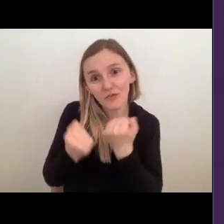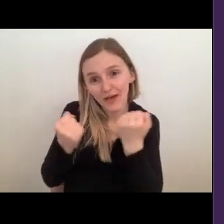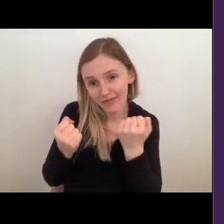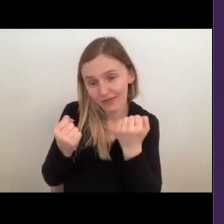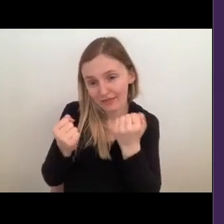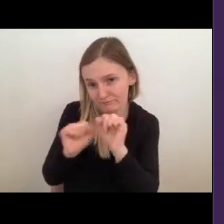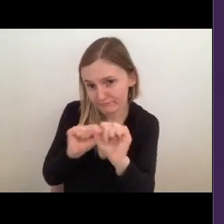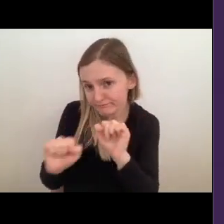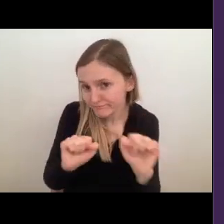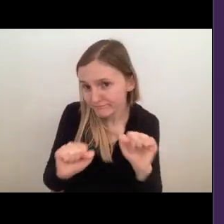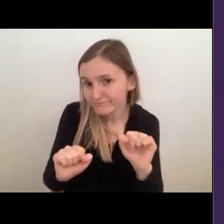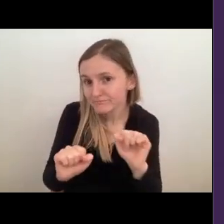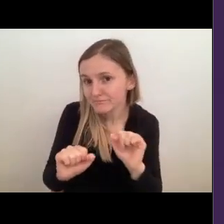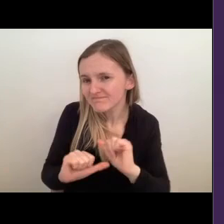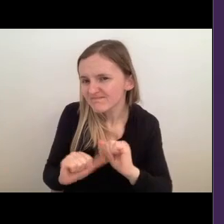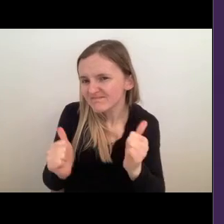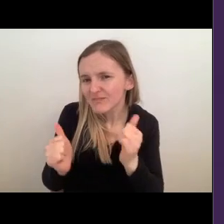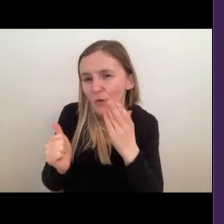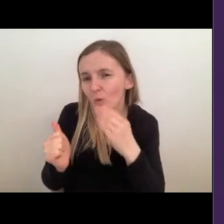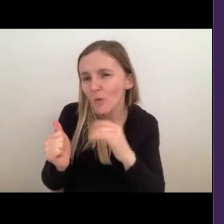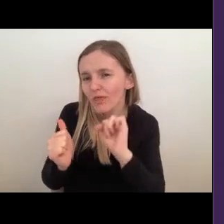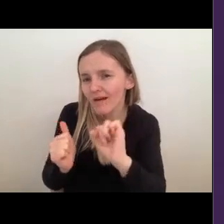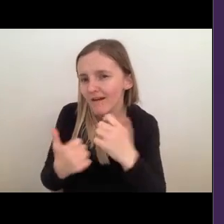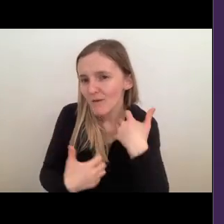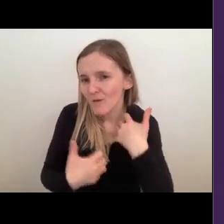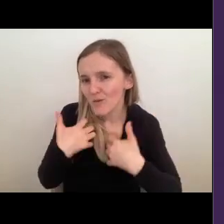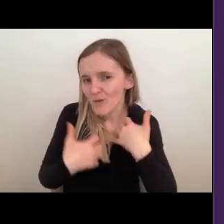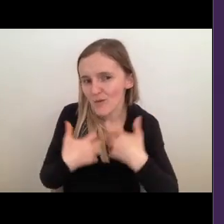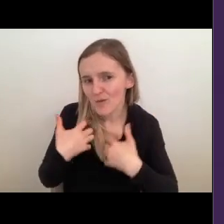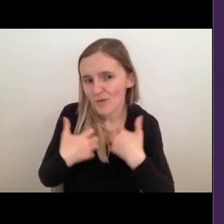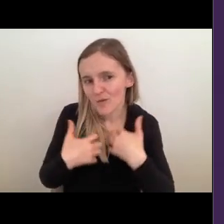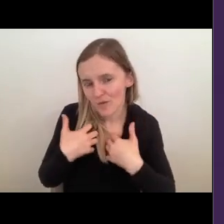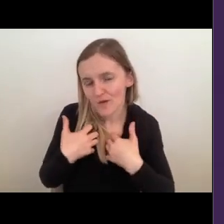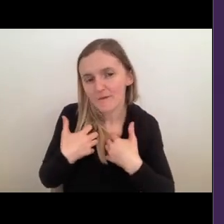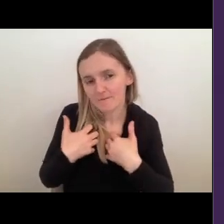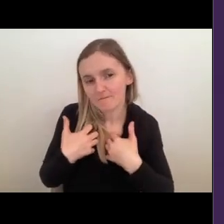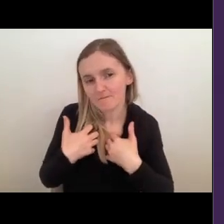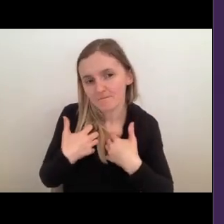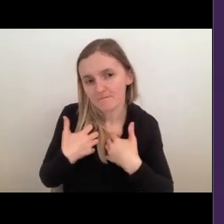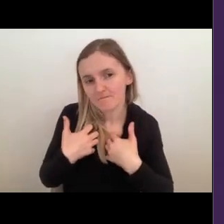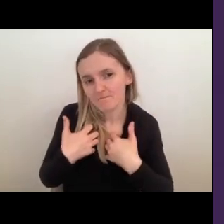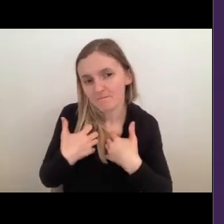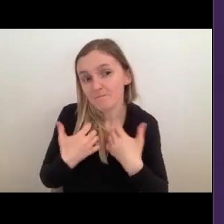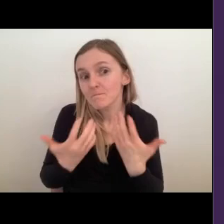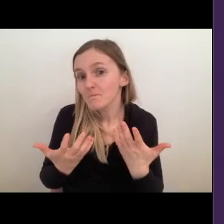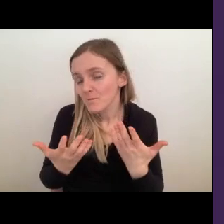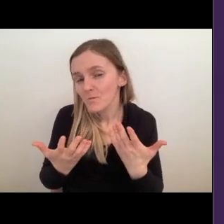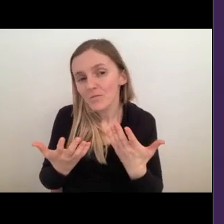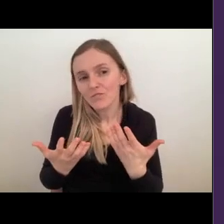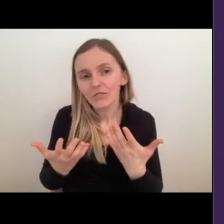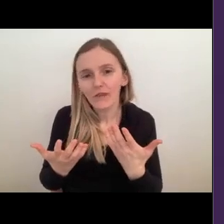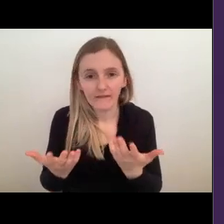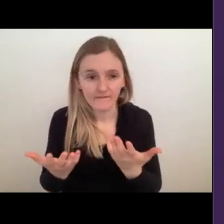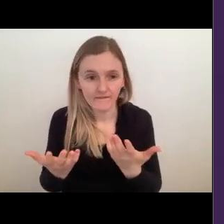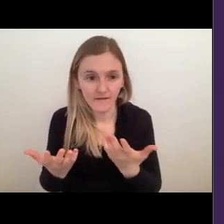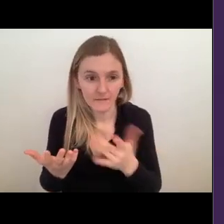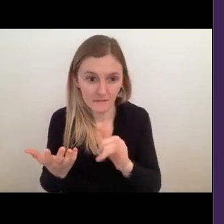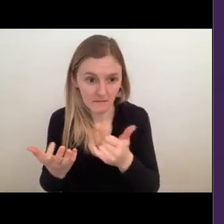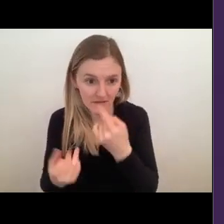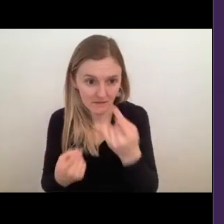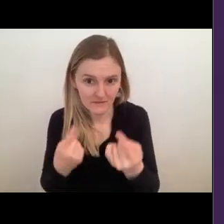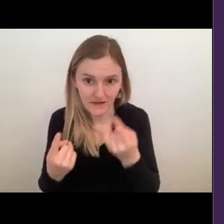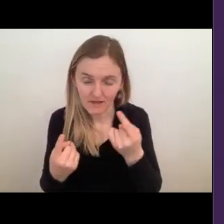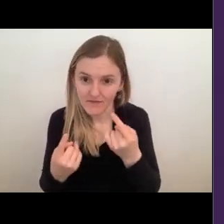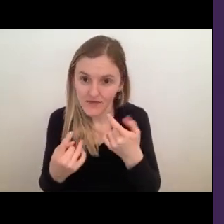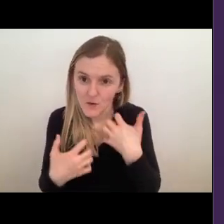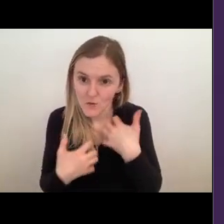us, use their interests as well. What are they going to be motivated by? We find for our young people, you know, if they're interested in something, if they're